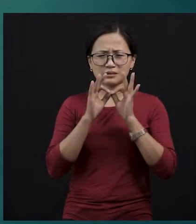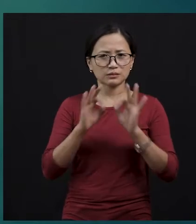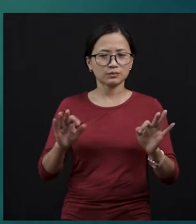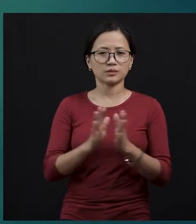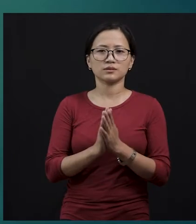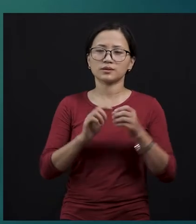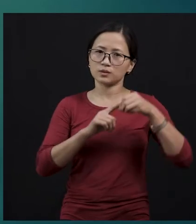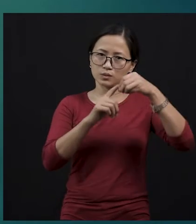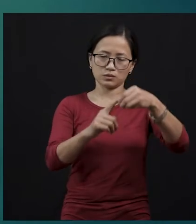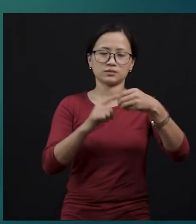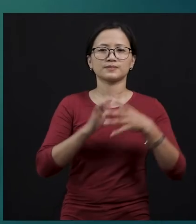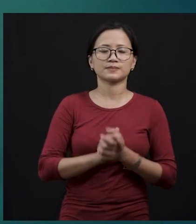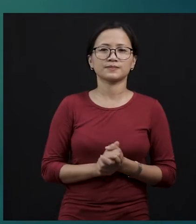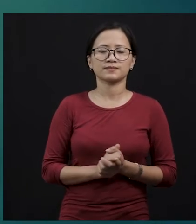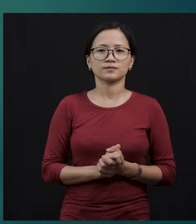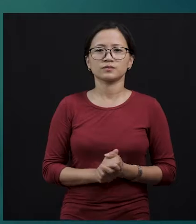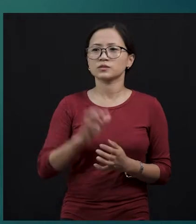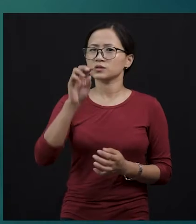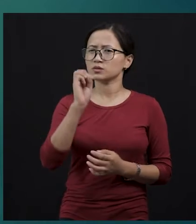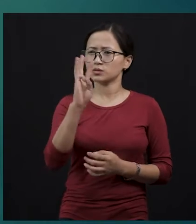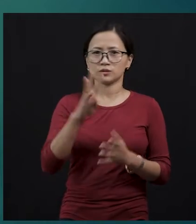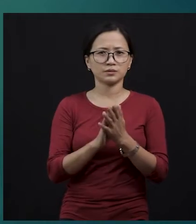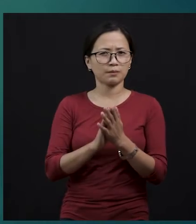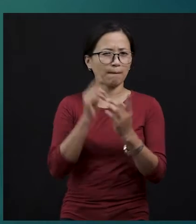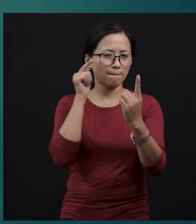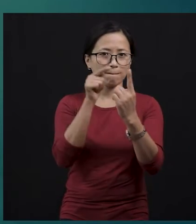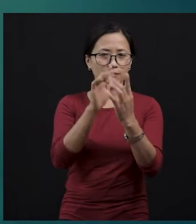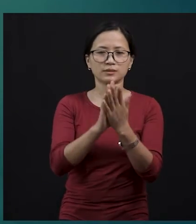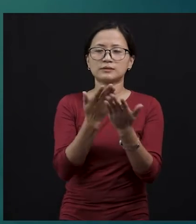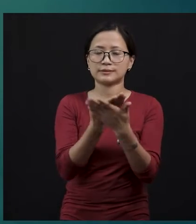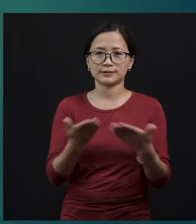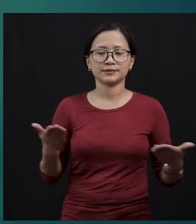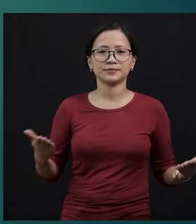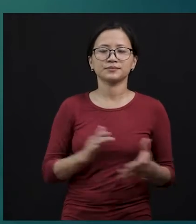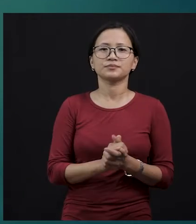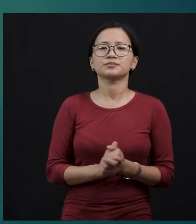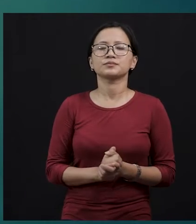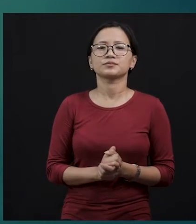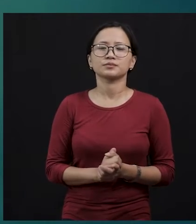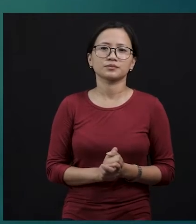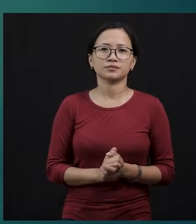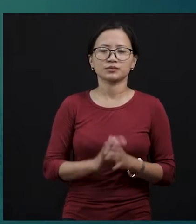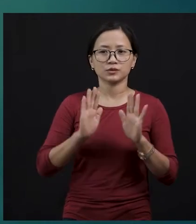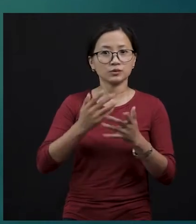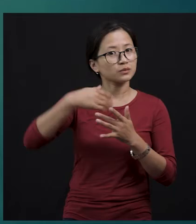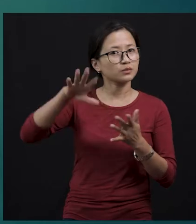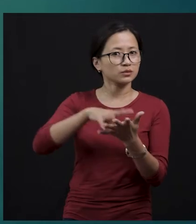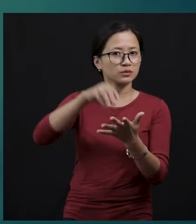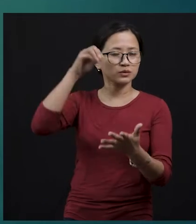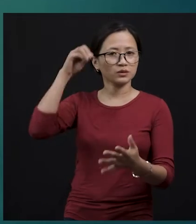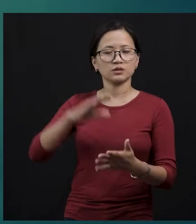answer simple questions. So these are the three main things. There are so many things associated with this, but the three main things that you are going to